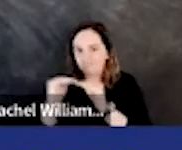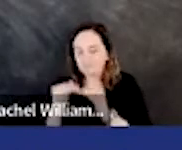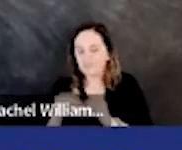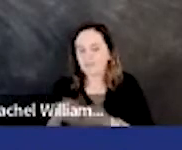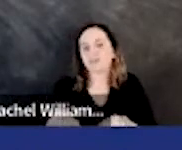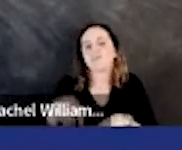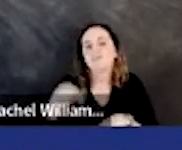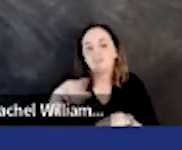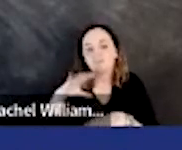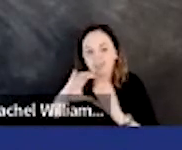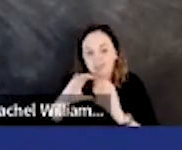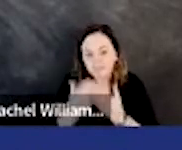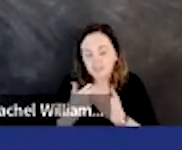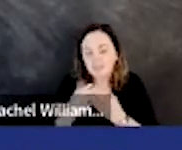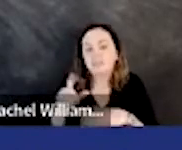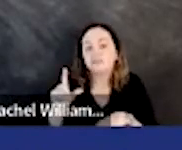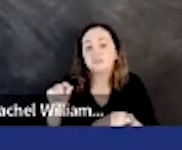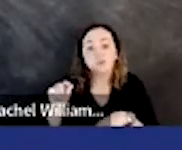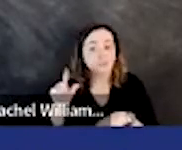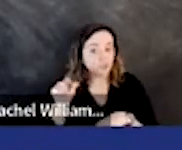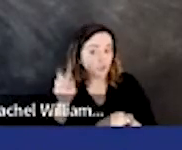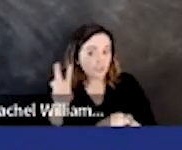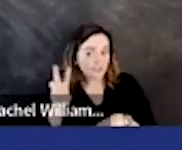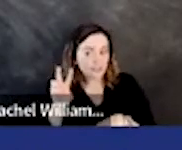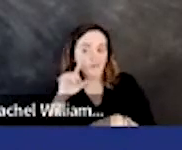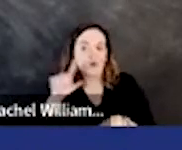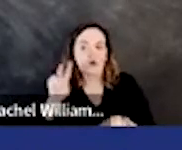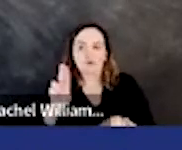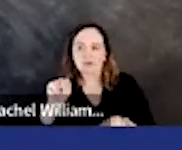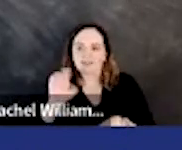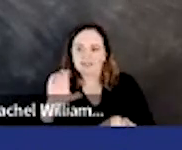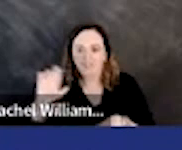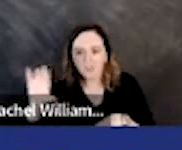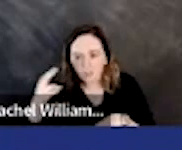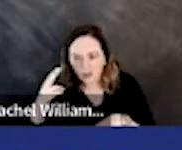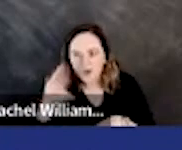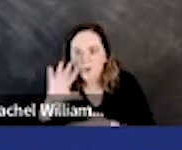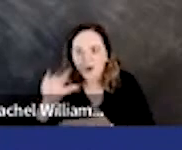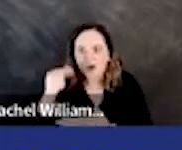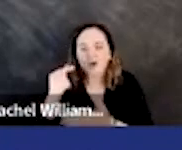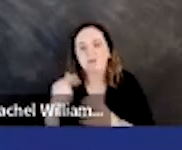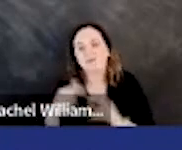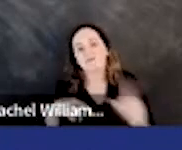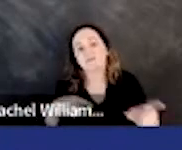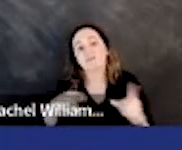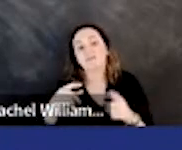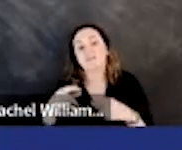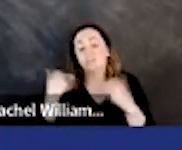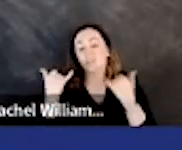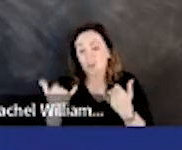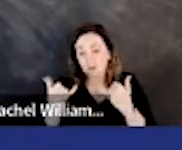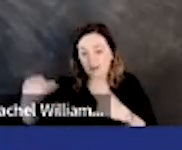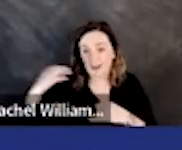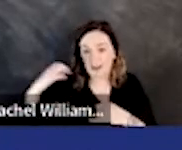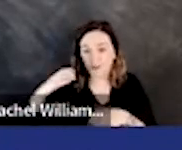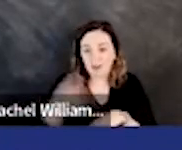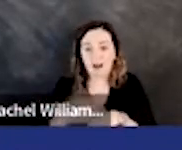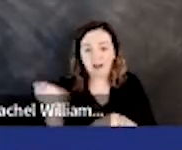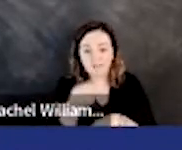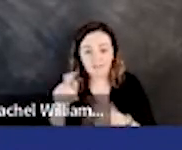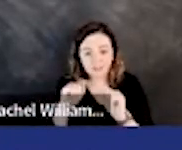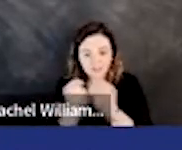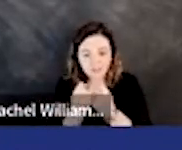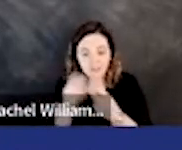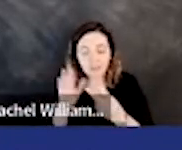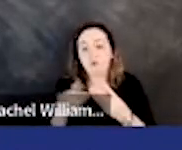2026 at the University of North Carolina at Chapel Hill. This student is serving as captain of the tennis team, a member of the